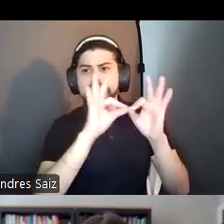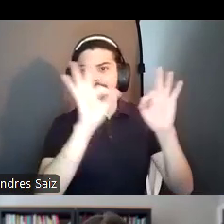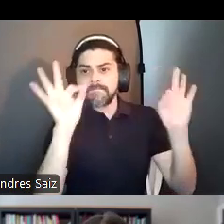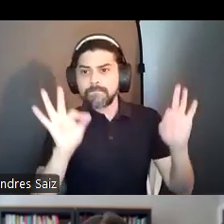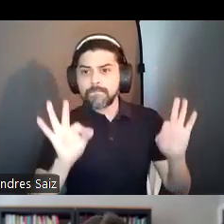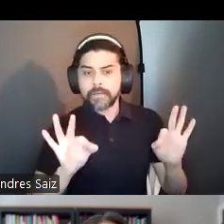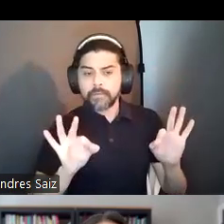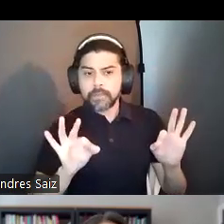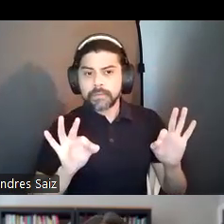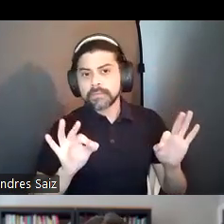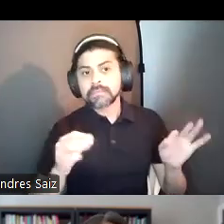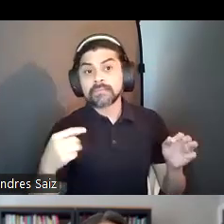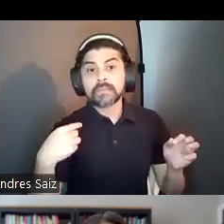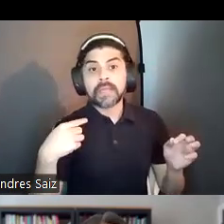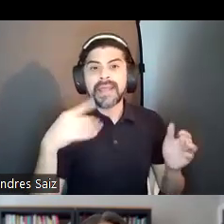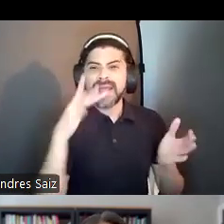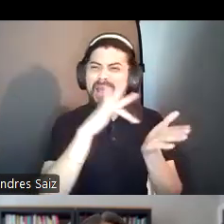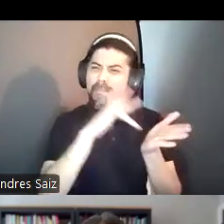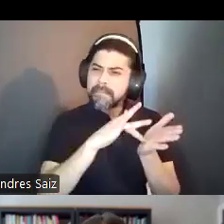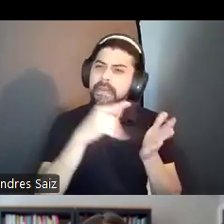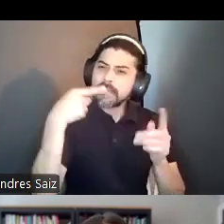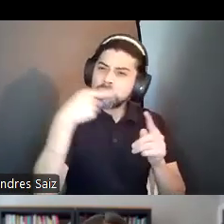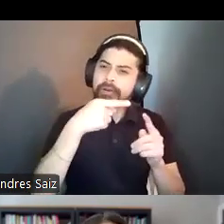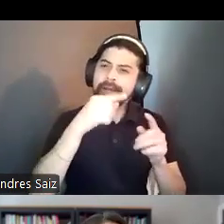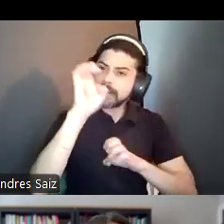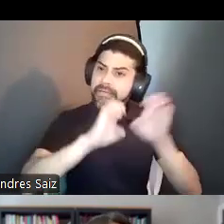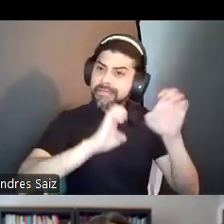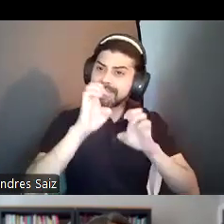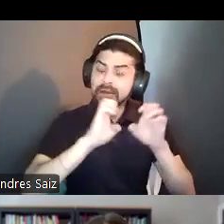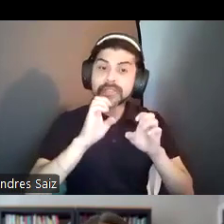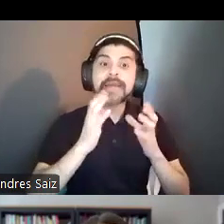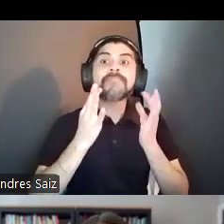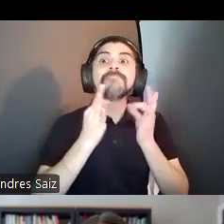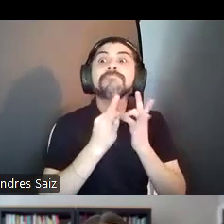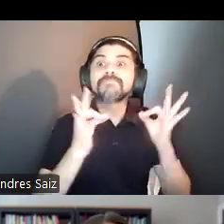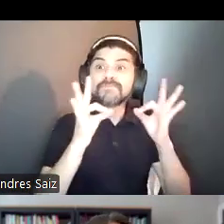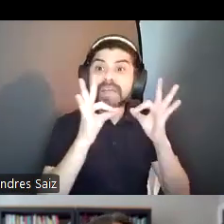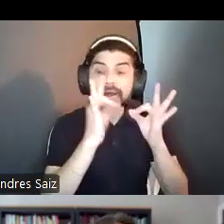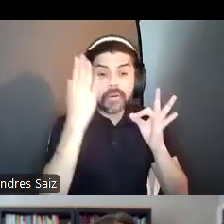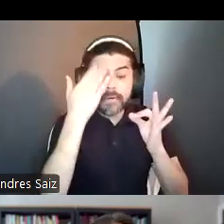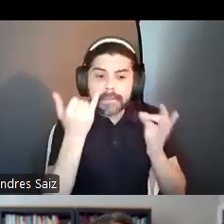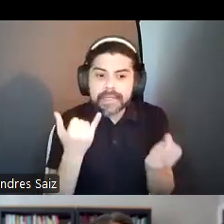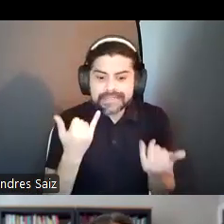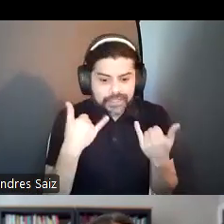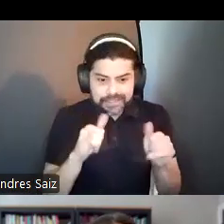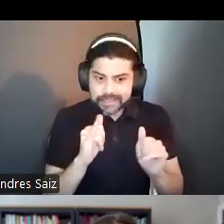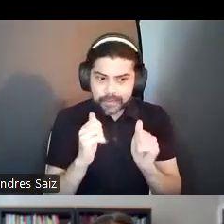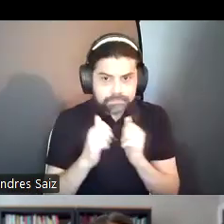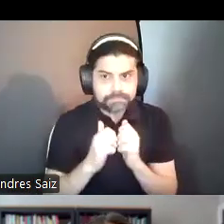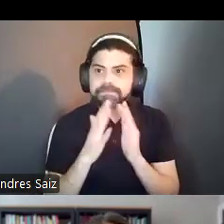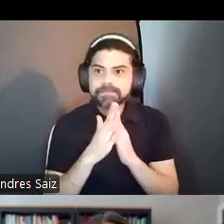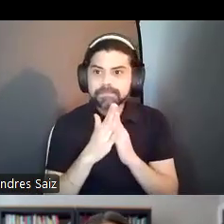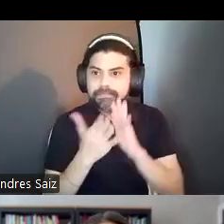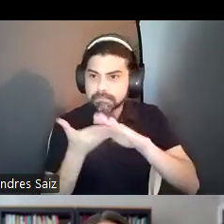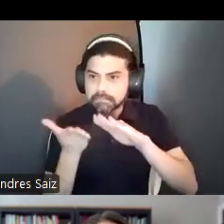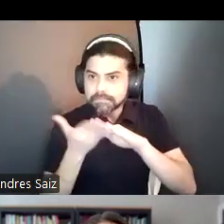midpoint evaluations are really valuable because implementation is still underway. In the case of the MPA, there's still 5